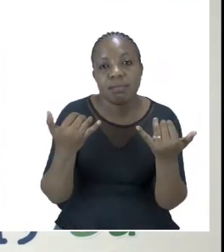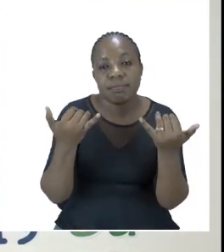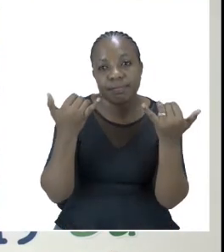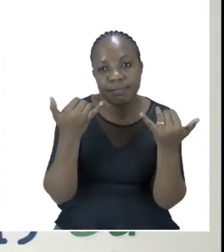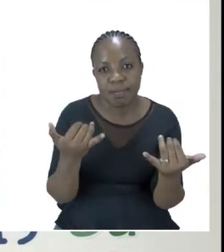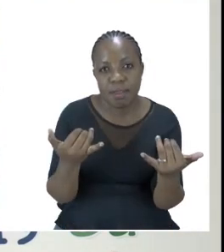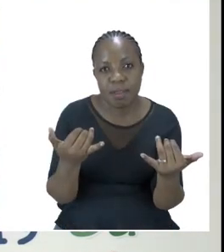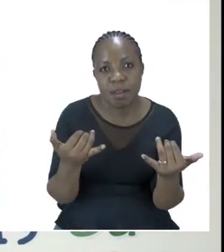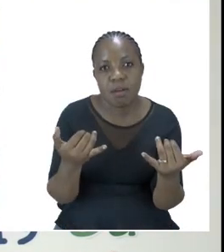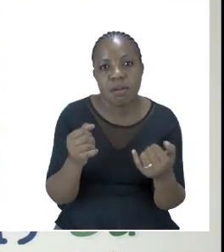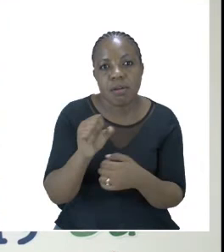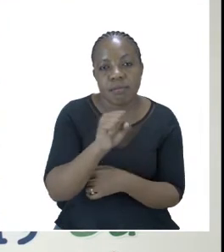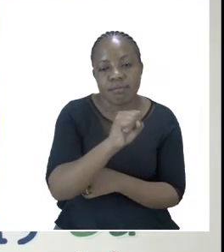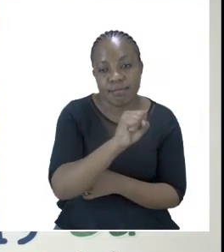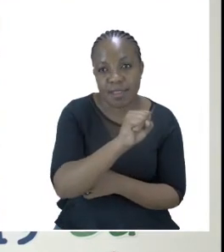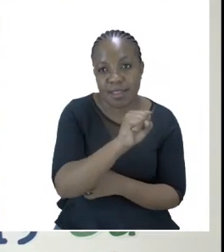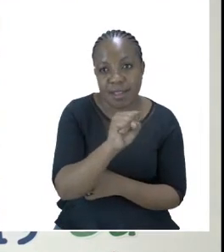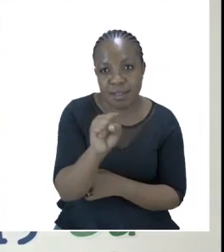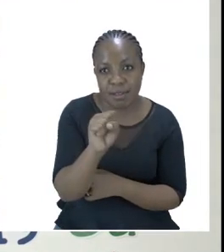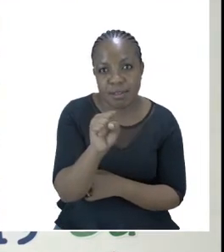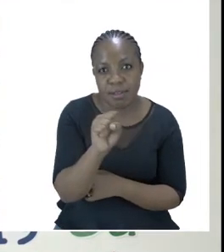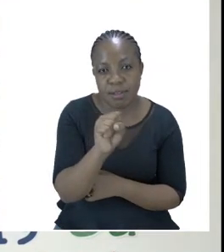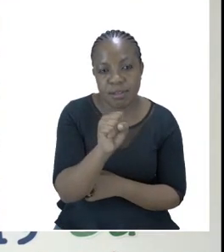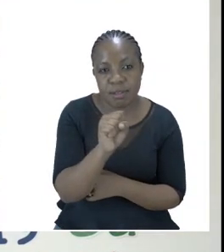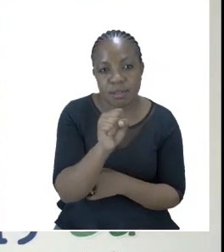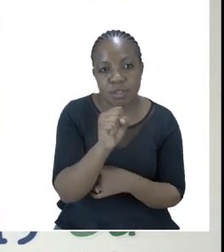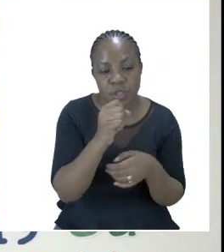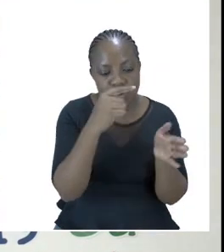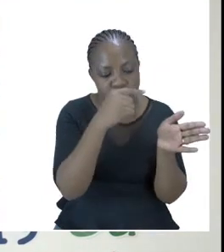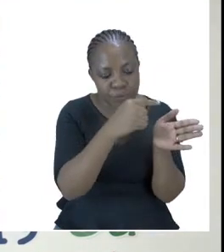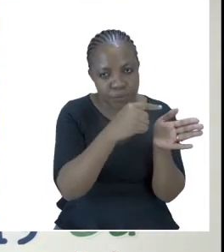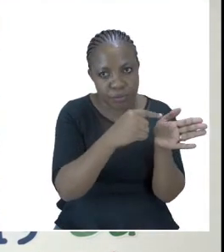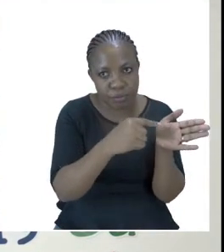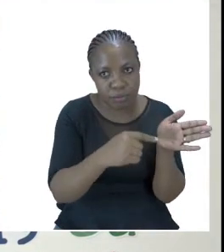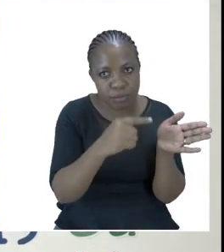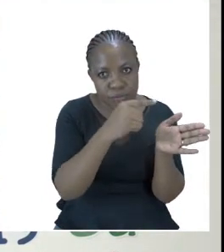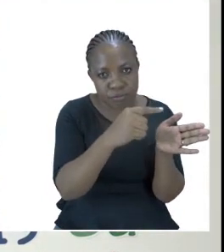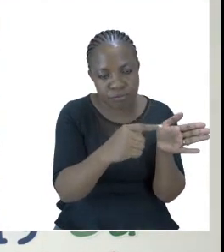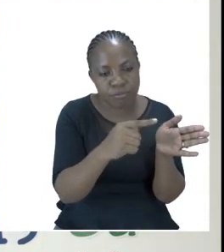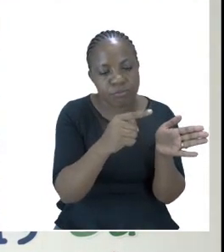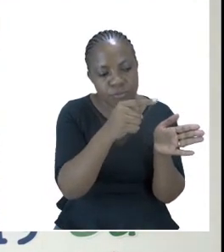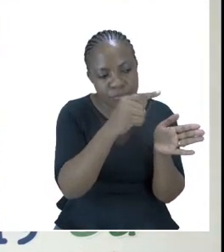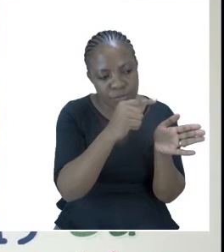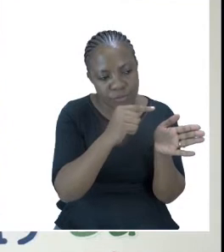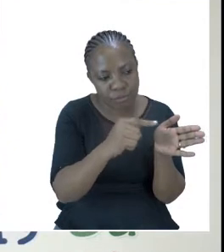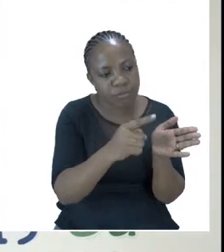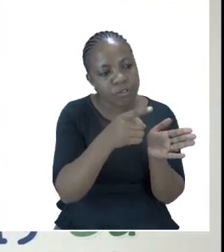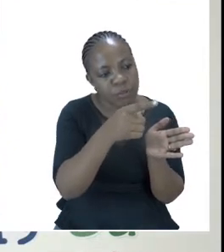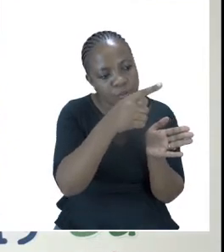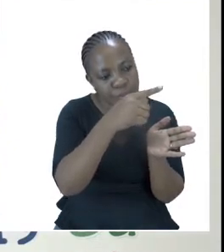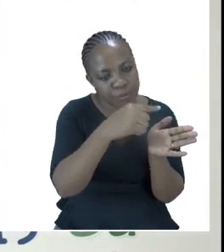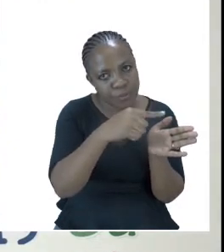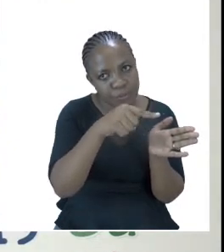that, let's say goodbye to Mr. Snake. I don't want him here anymore. Bye! So